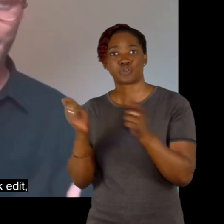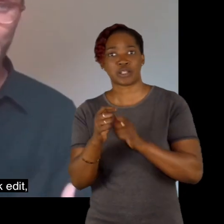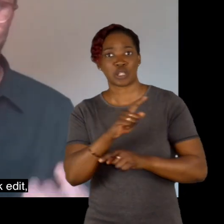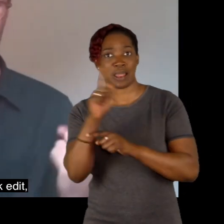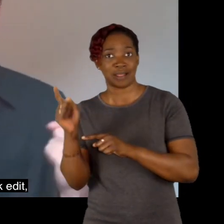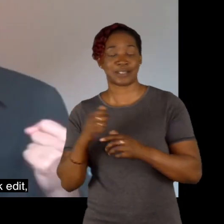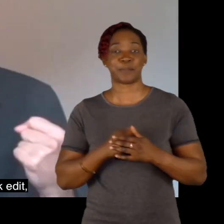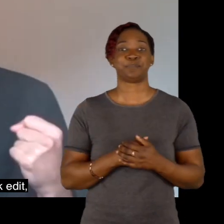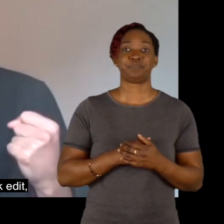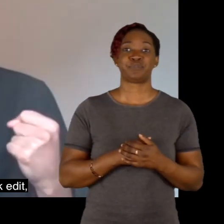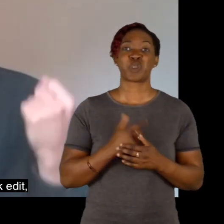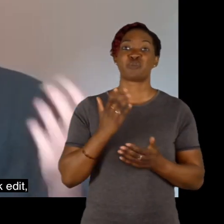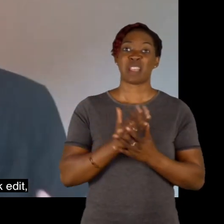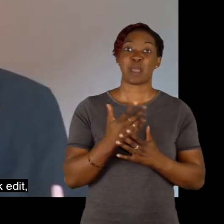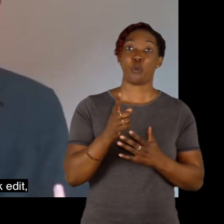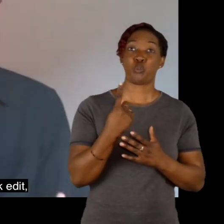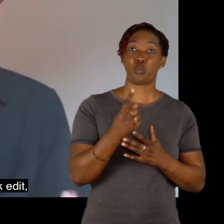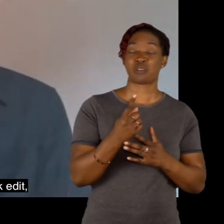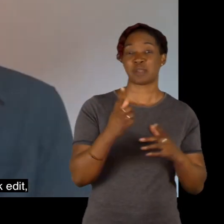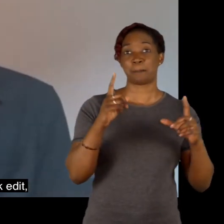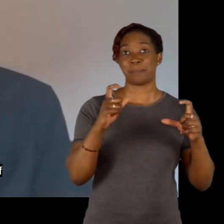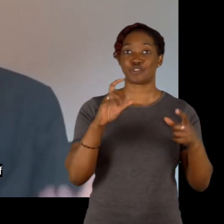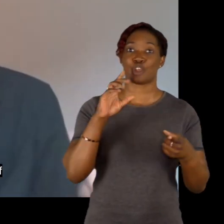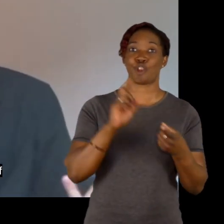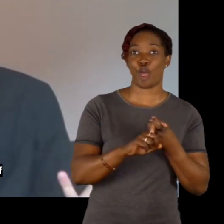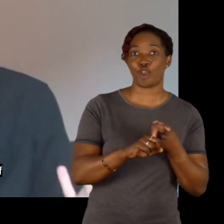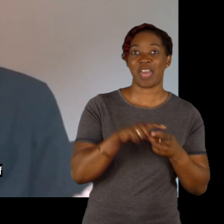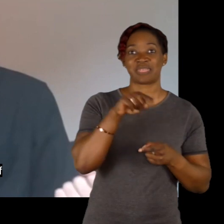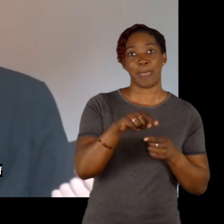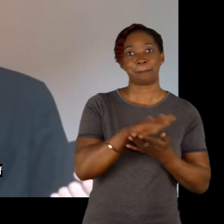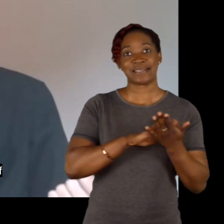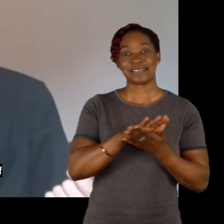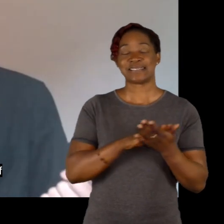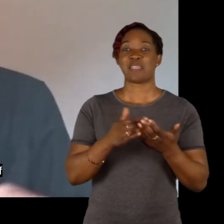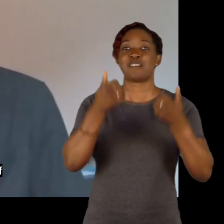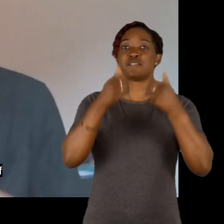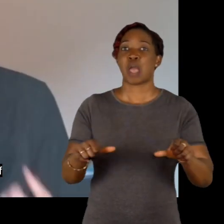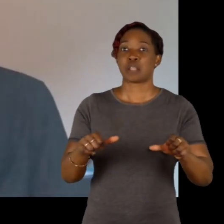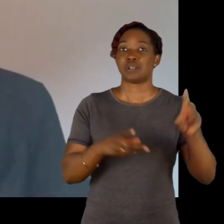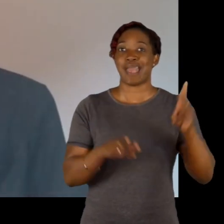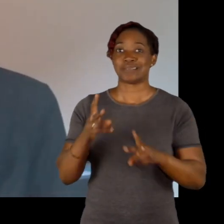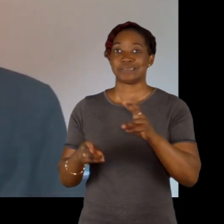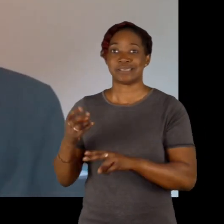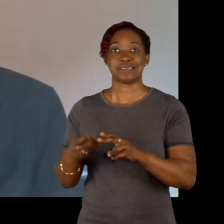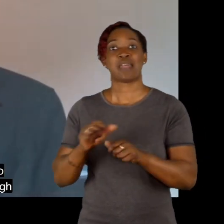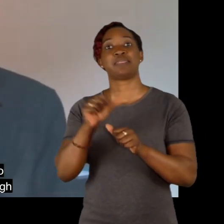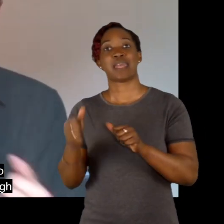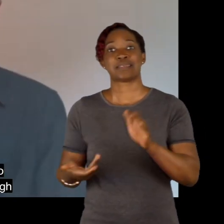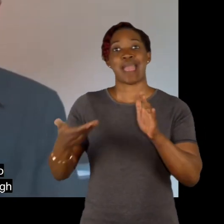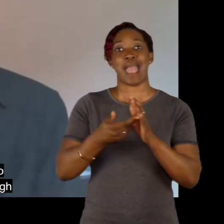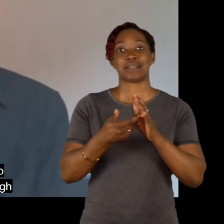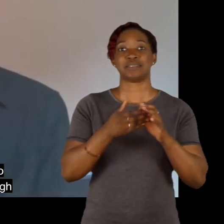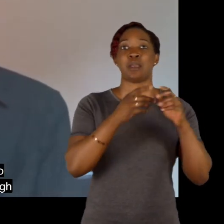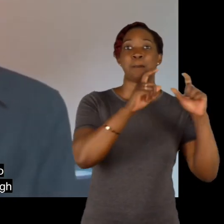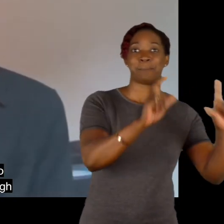So after that, I get the picture lock edit, which is another way of describing the final edit of the film. And I begin